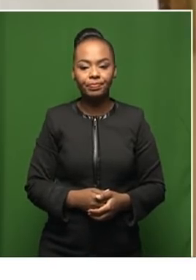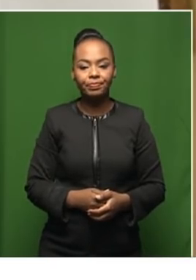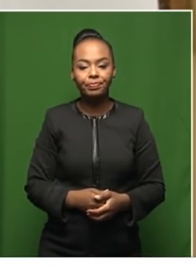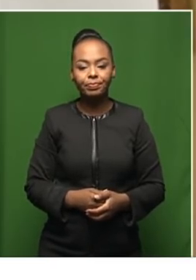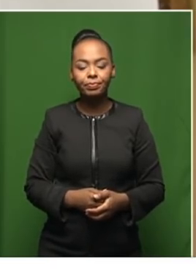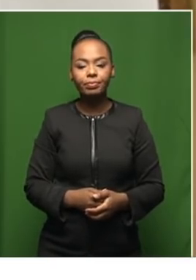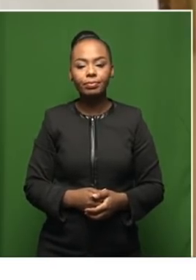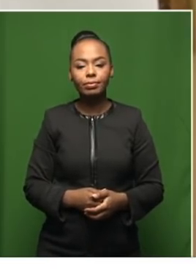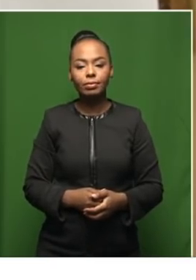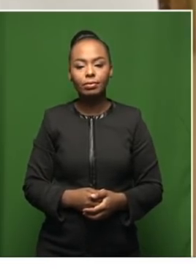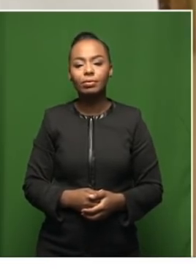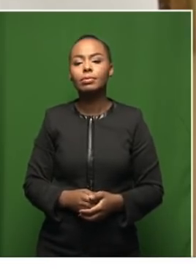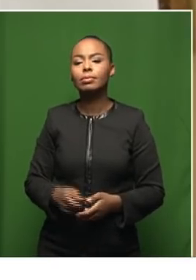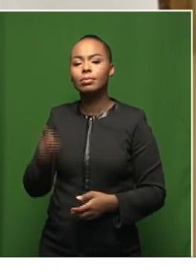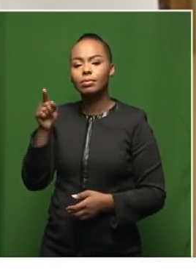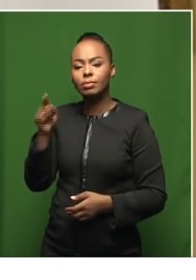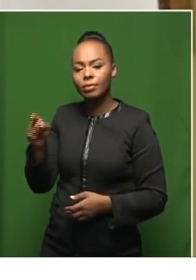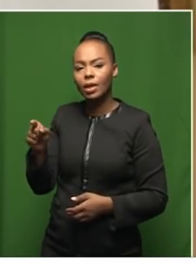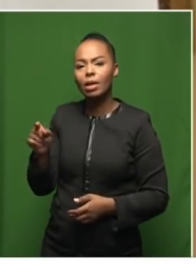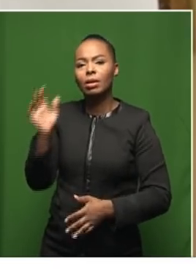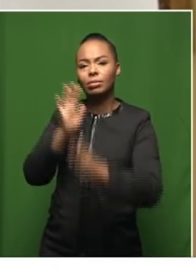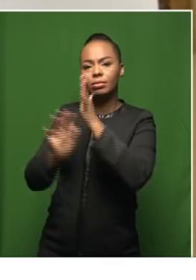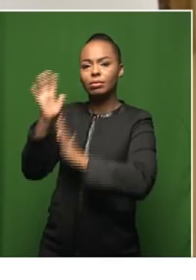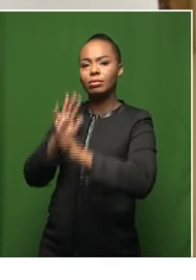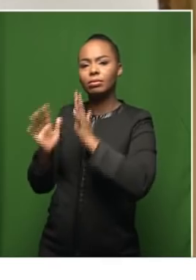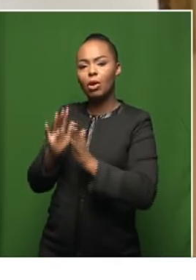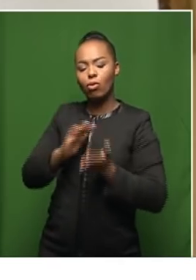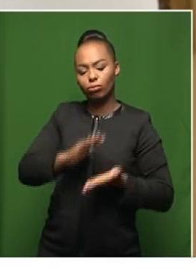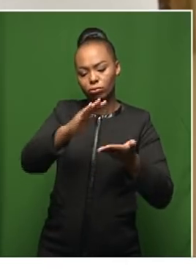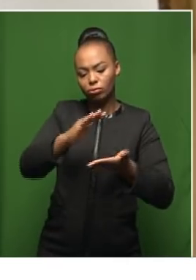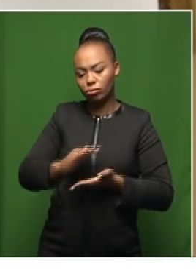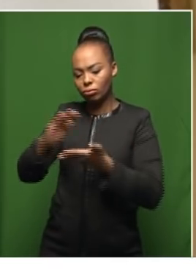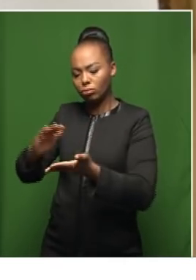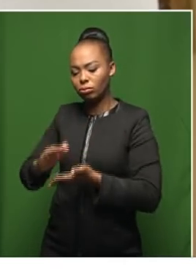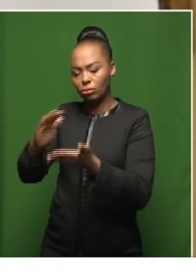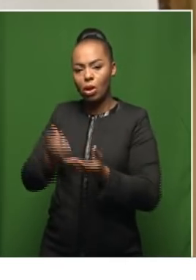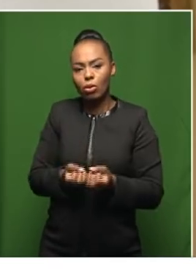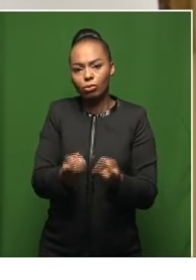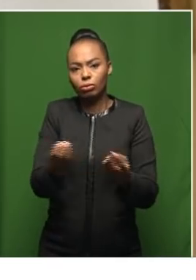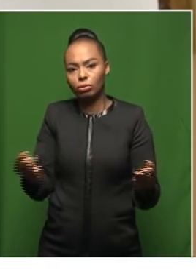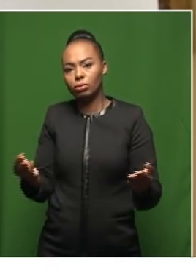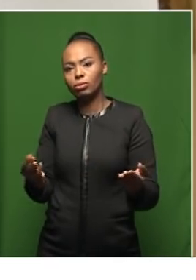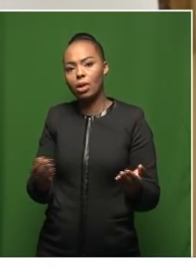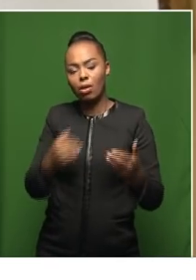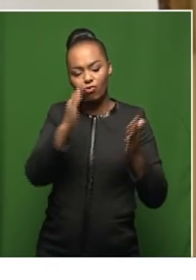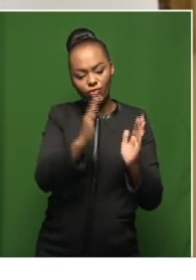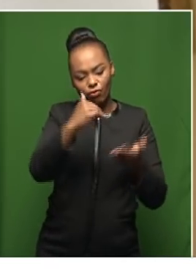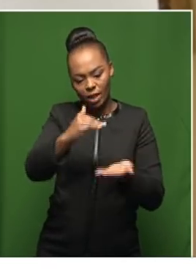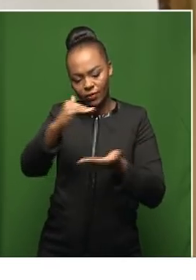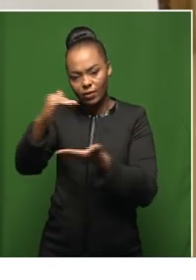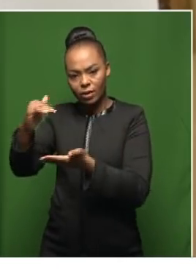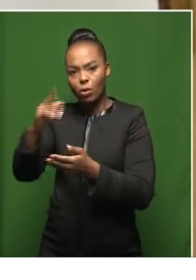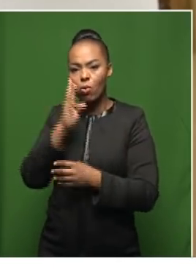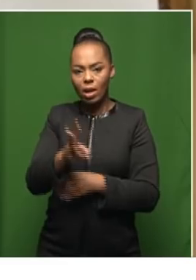you described how the rollout process will happen in phases. So how was this tier system determined?